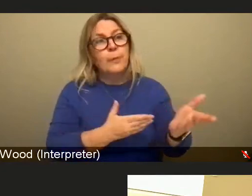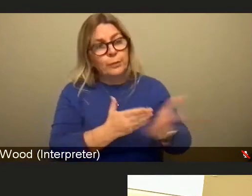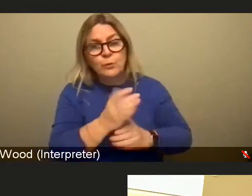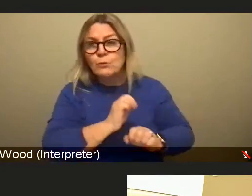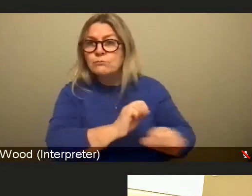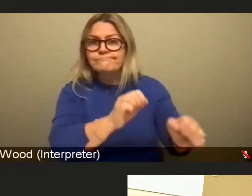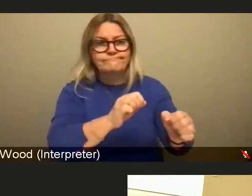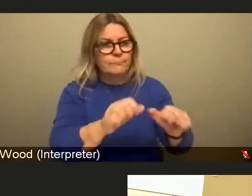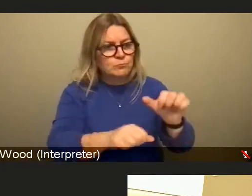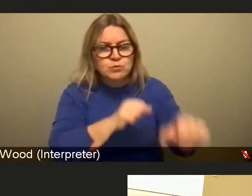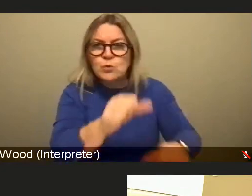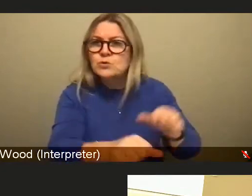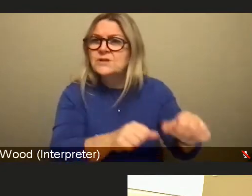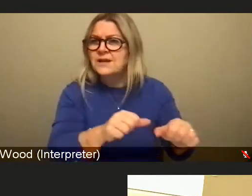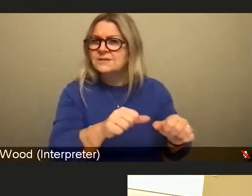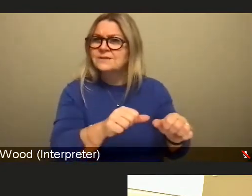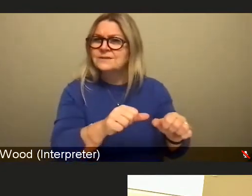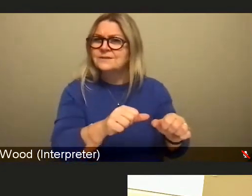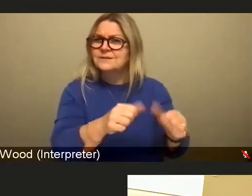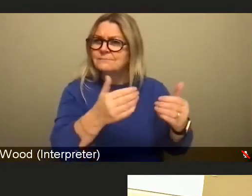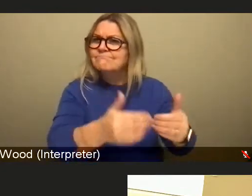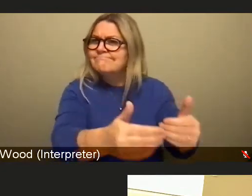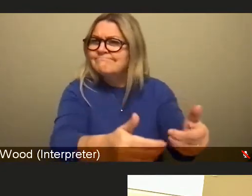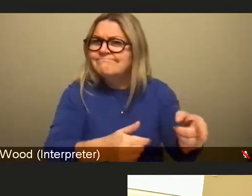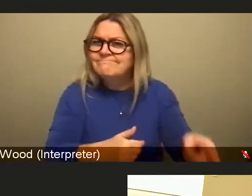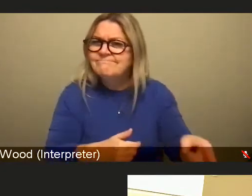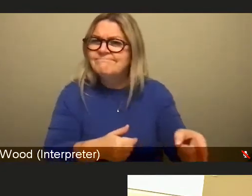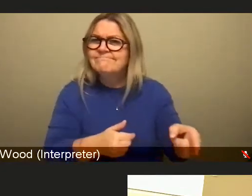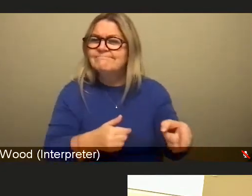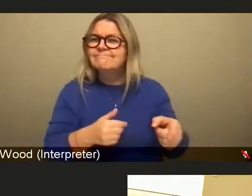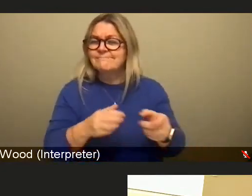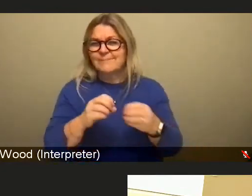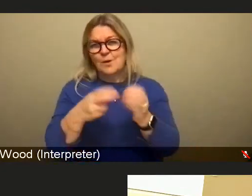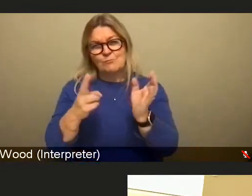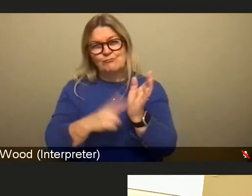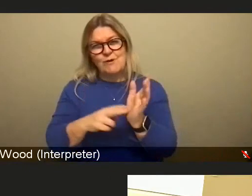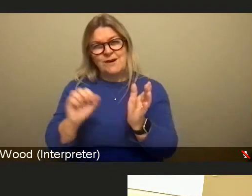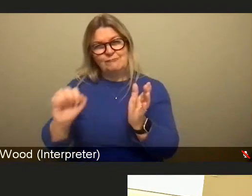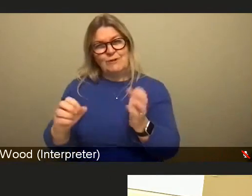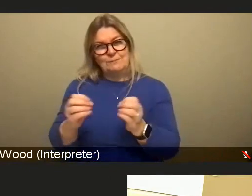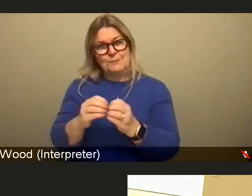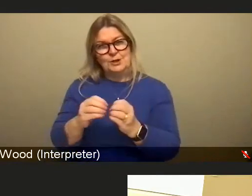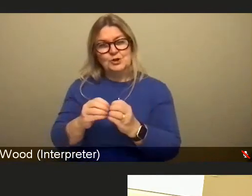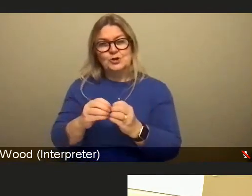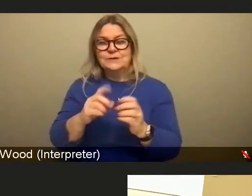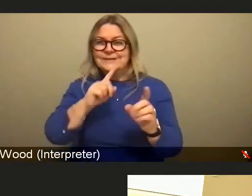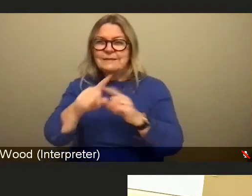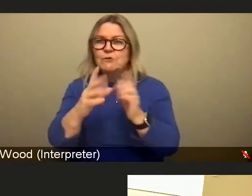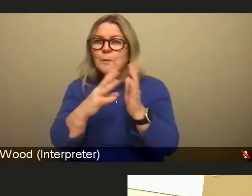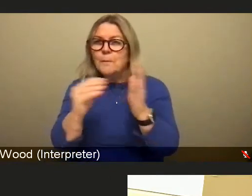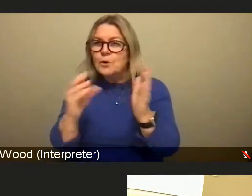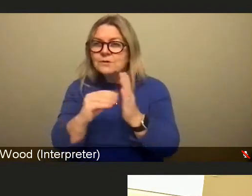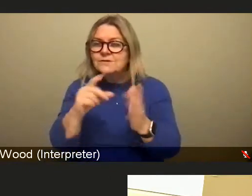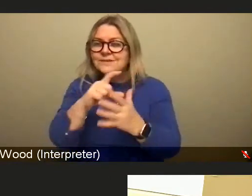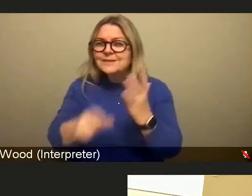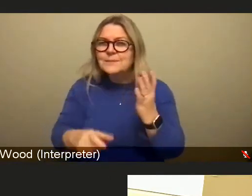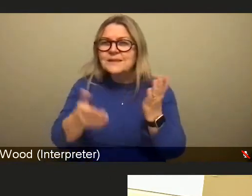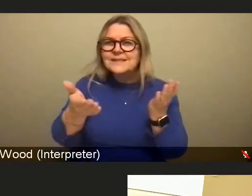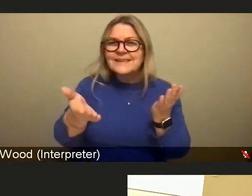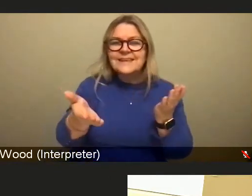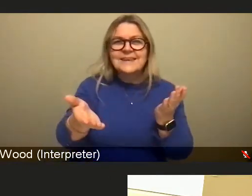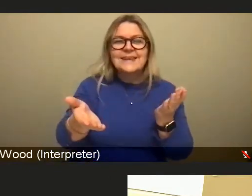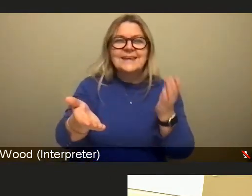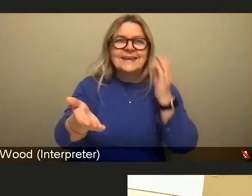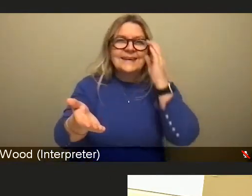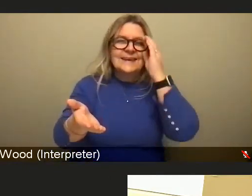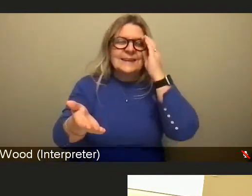there, that some of the different models of disability for me. I don't want to go into this tonight because it's another conversation for another day, but